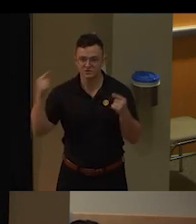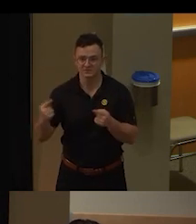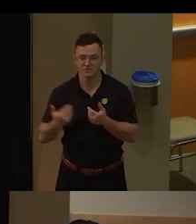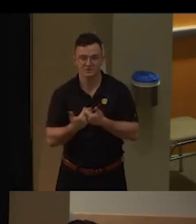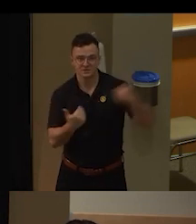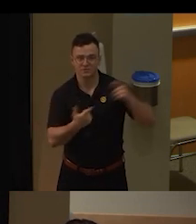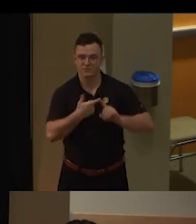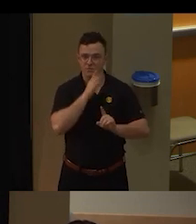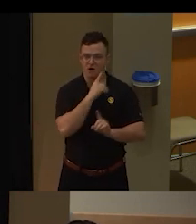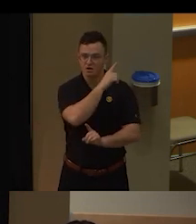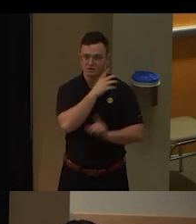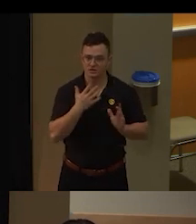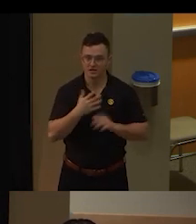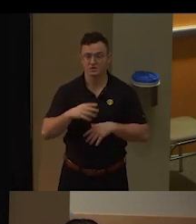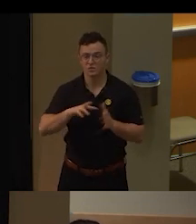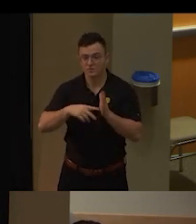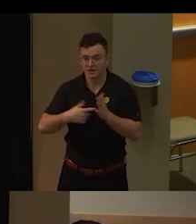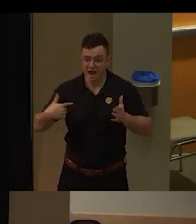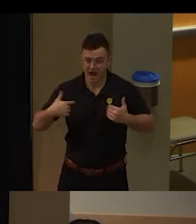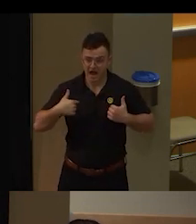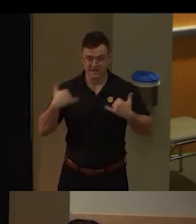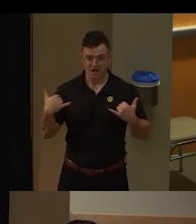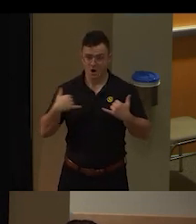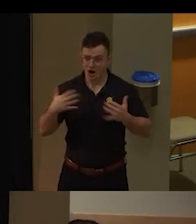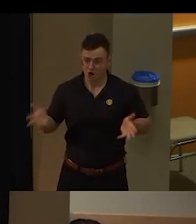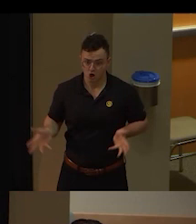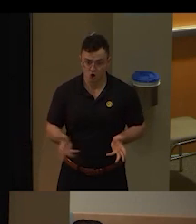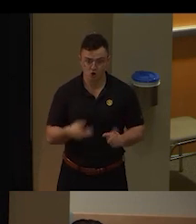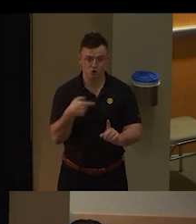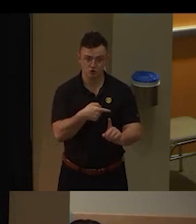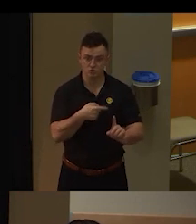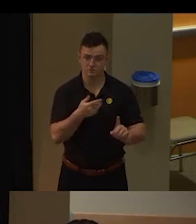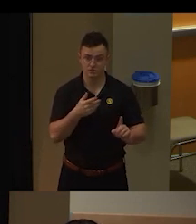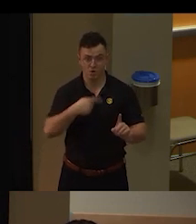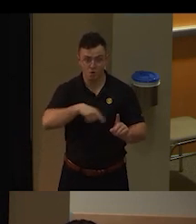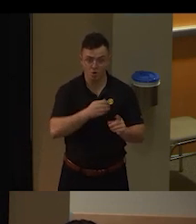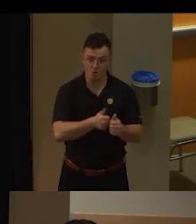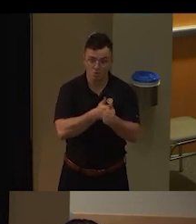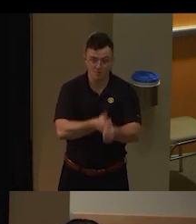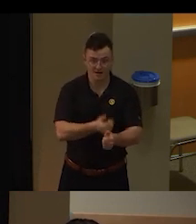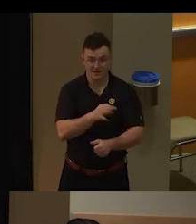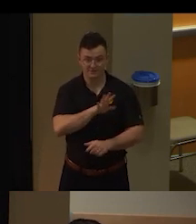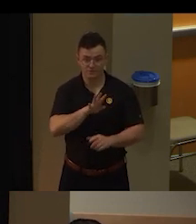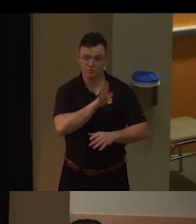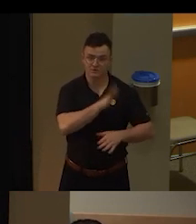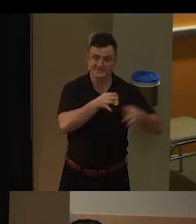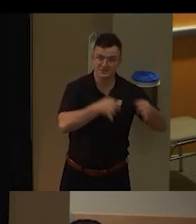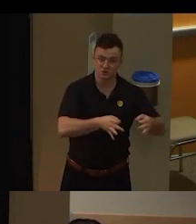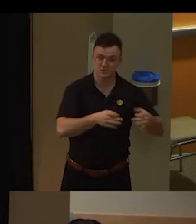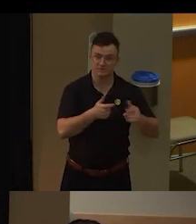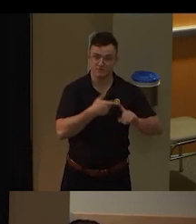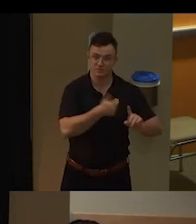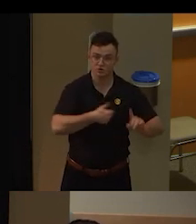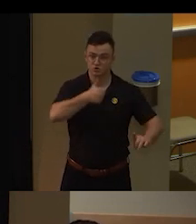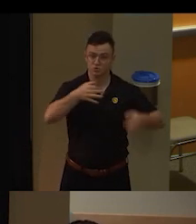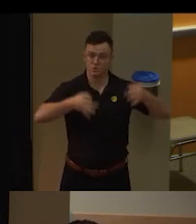sinfulness. Thus, it is that I can urge men to obey the 1954 decision of the Supreme Court, for it is morally right, and